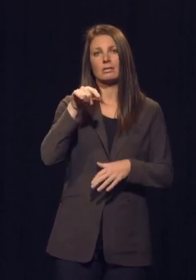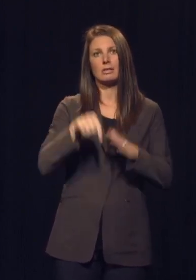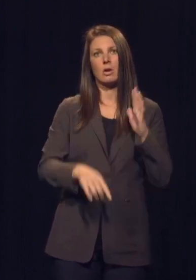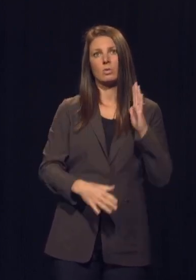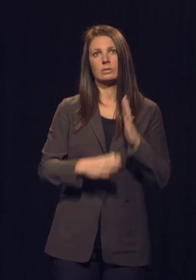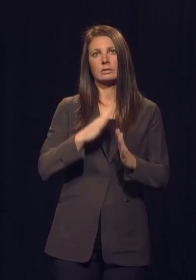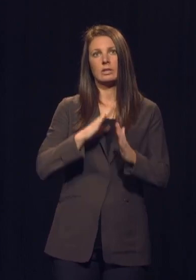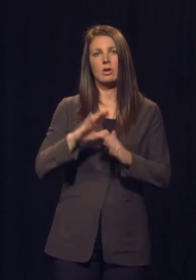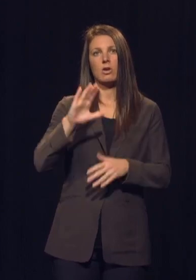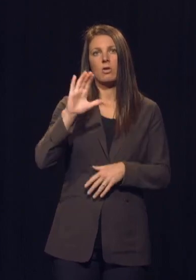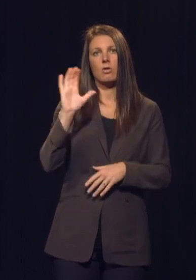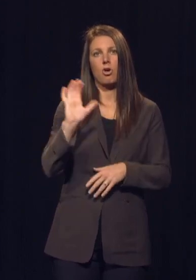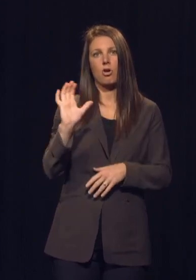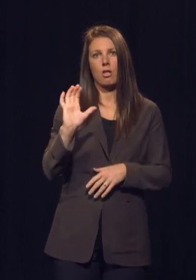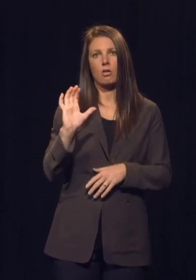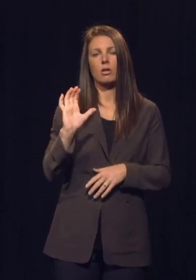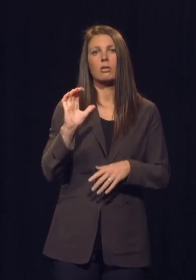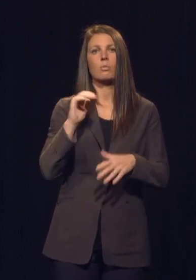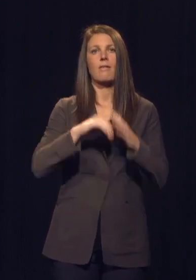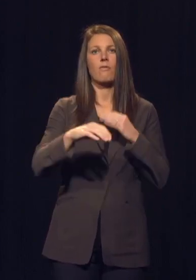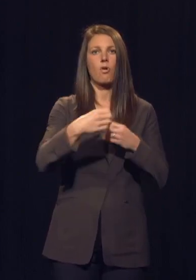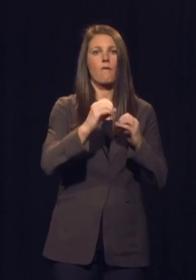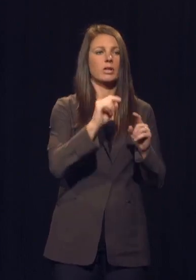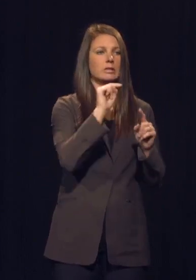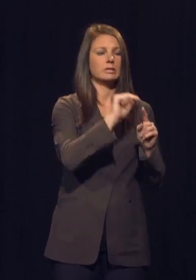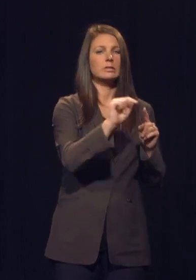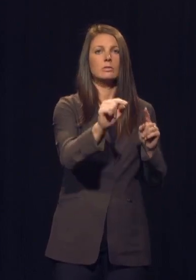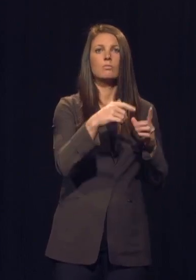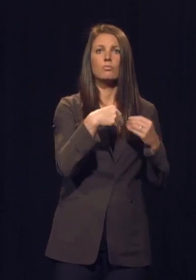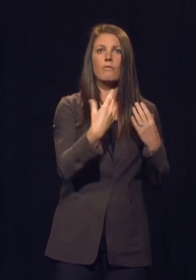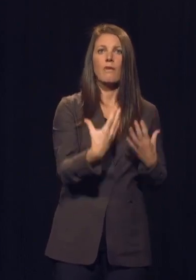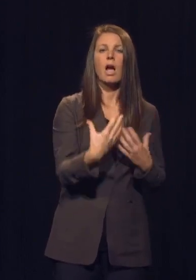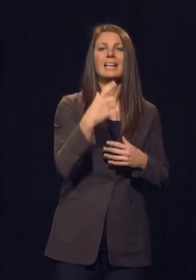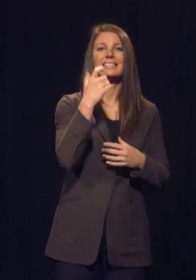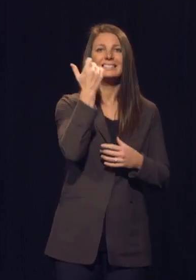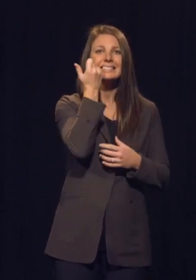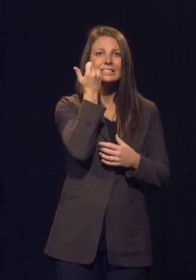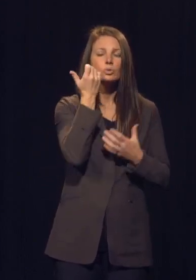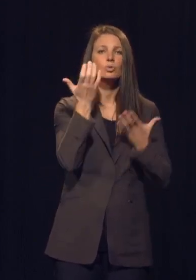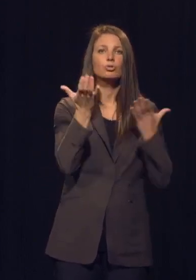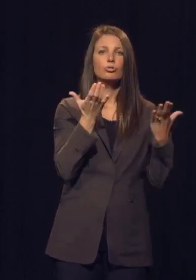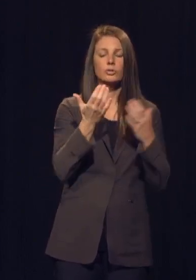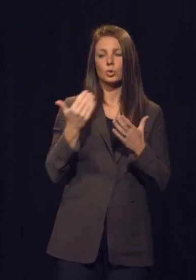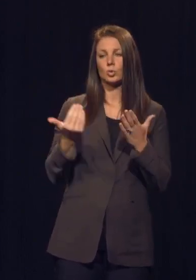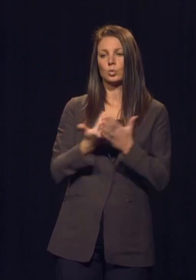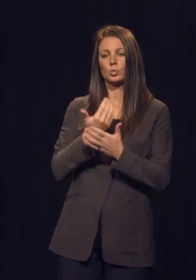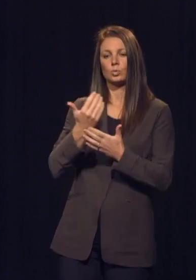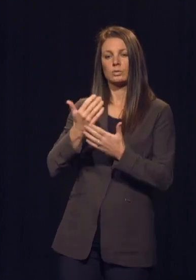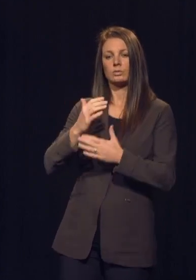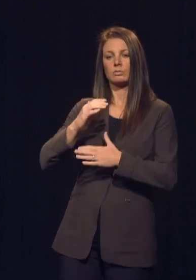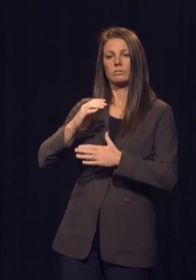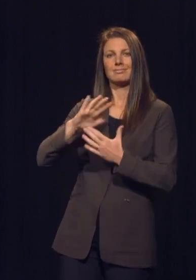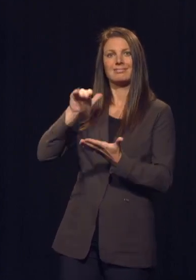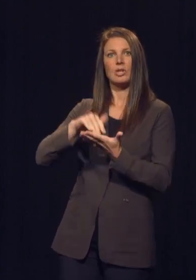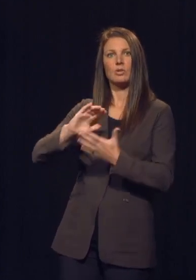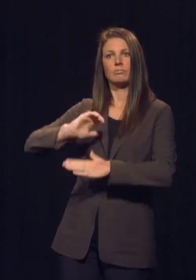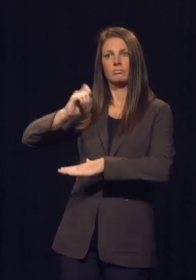have an office in Louisville and Perry County where we provide dental services, with a new center opening in Mechanicsburg